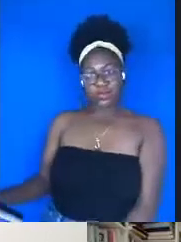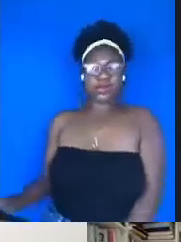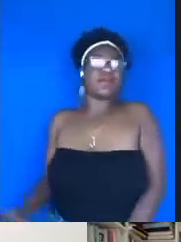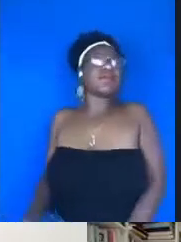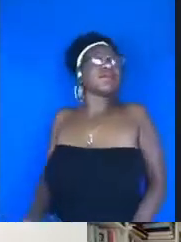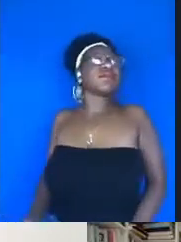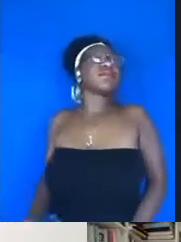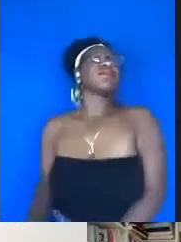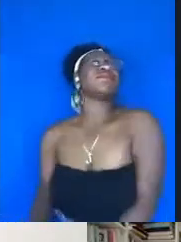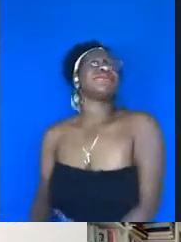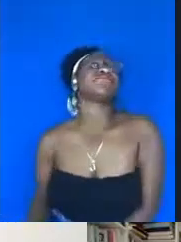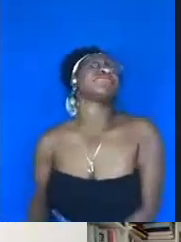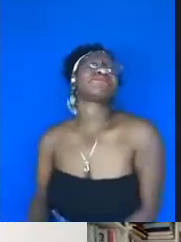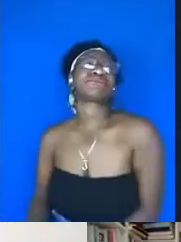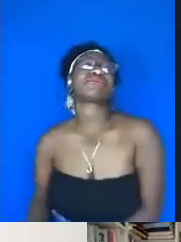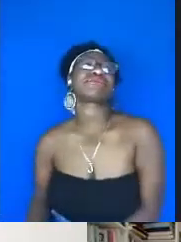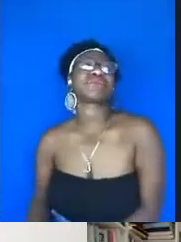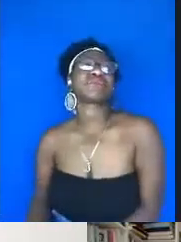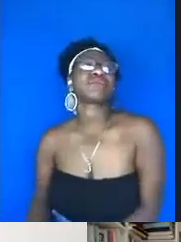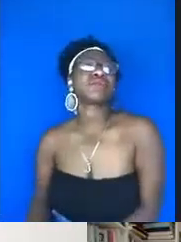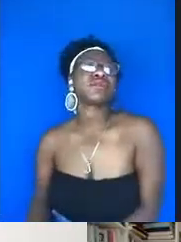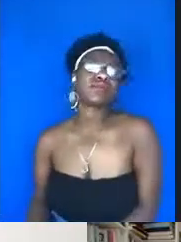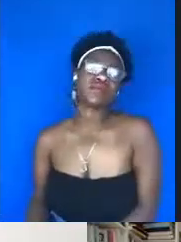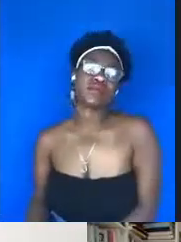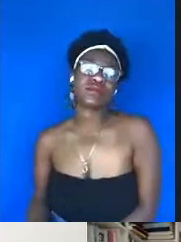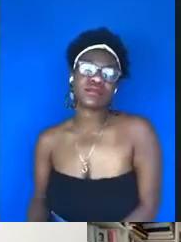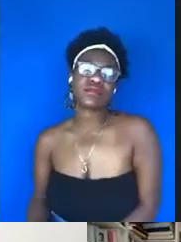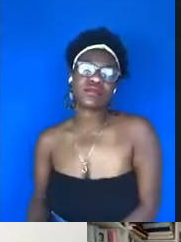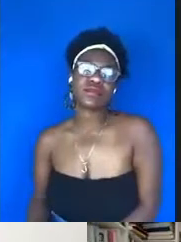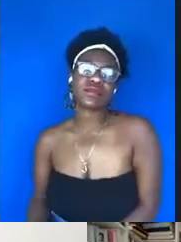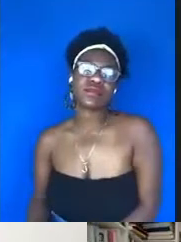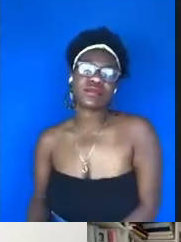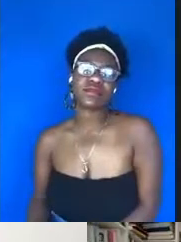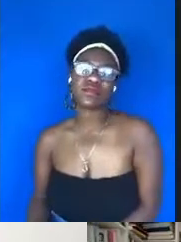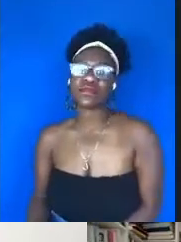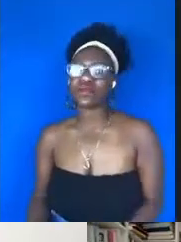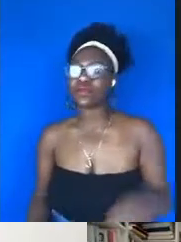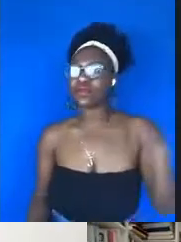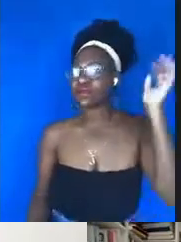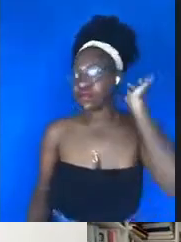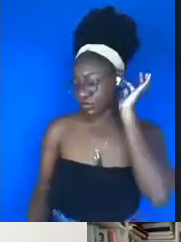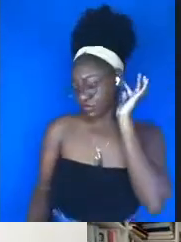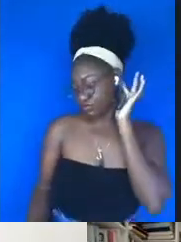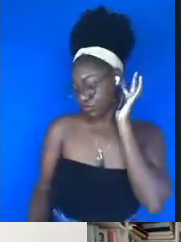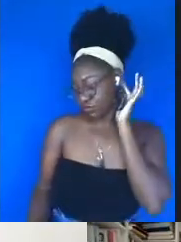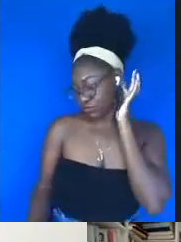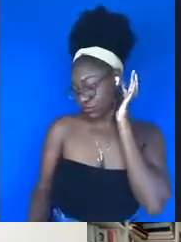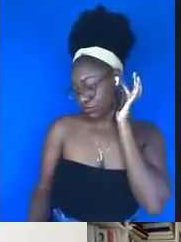Hmm. When will we three make a